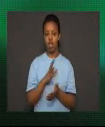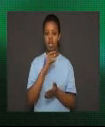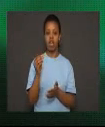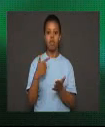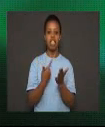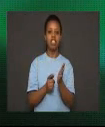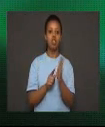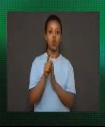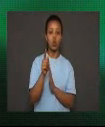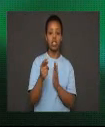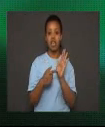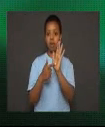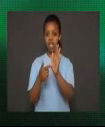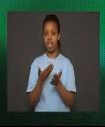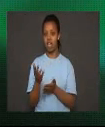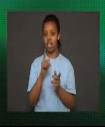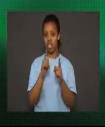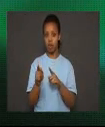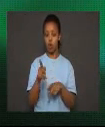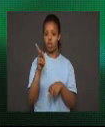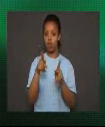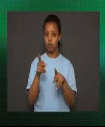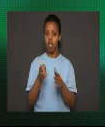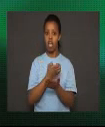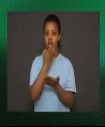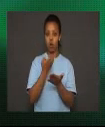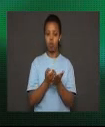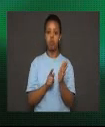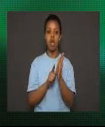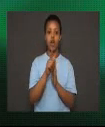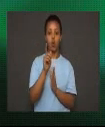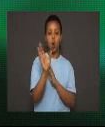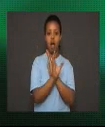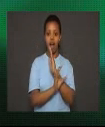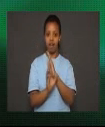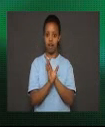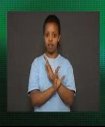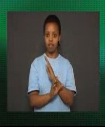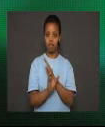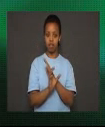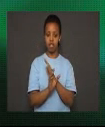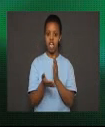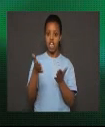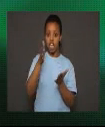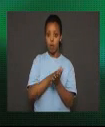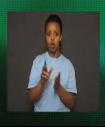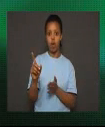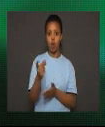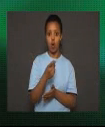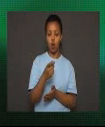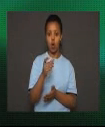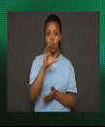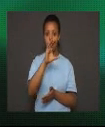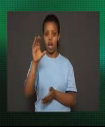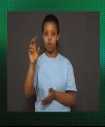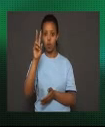Present growth trends indicate that the population of economically developed countries